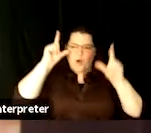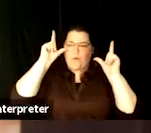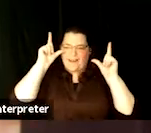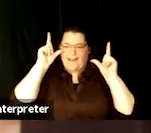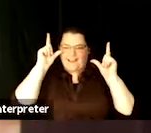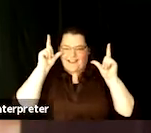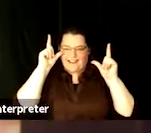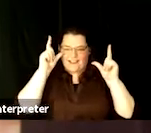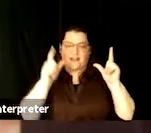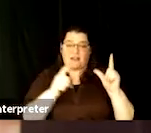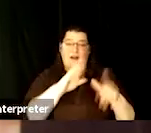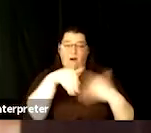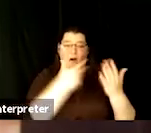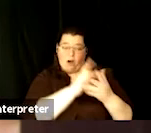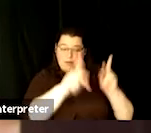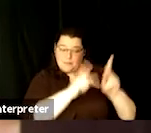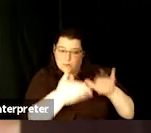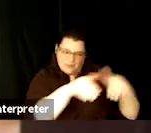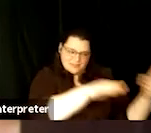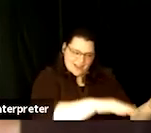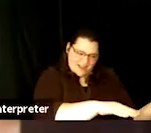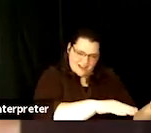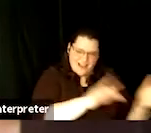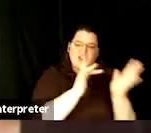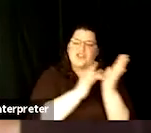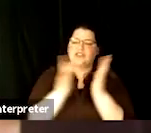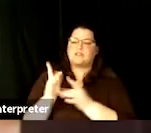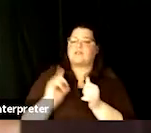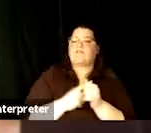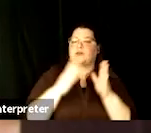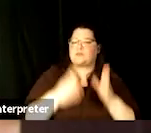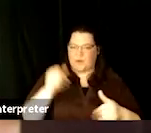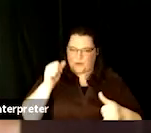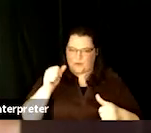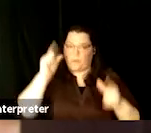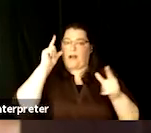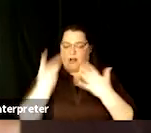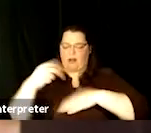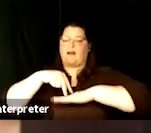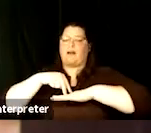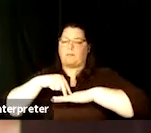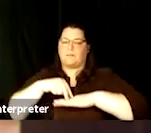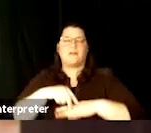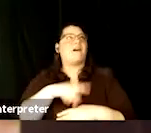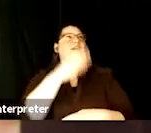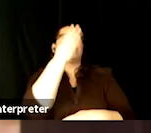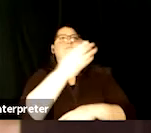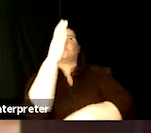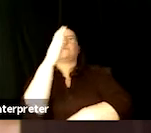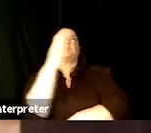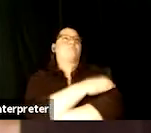To him be glory and power forever and ever. Amen.